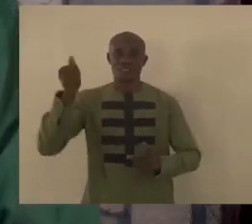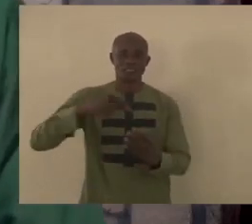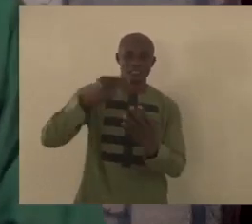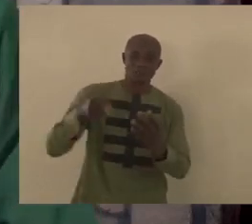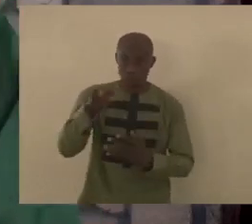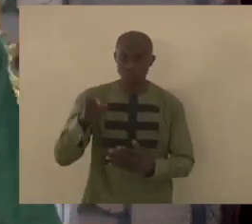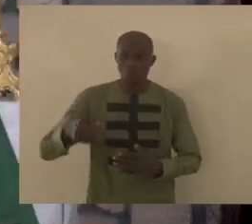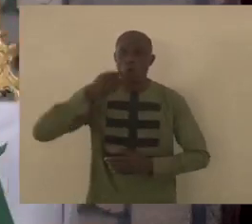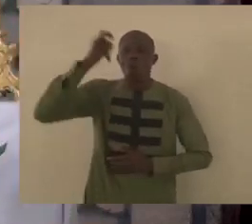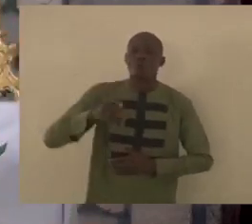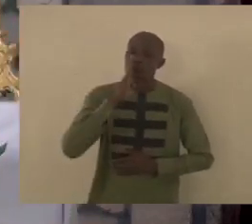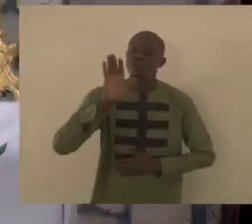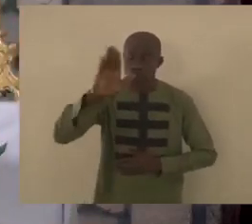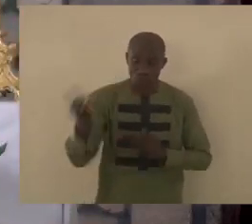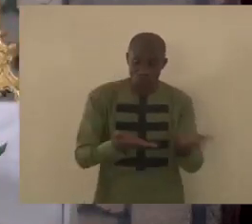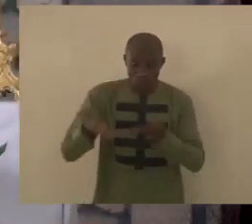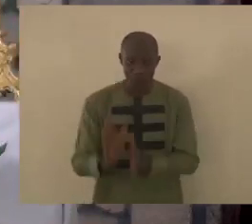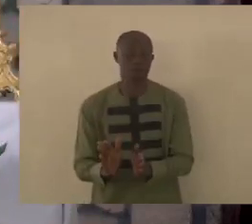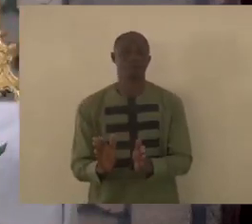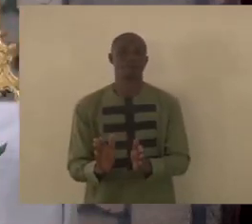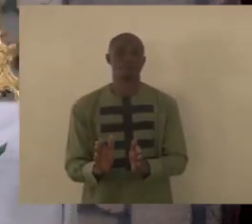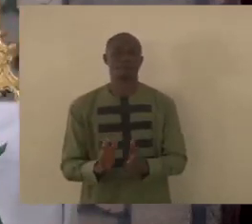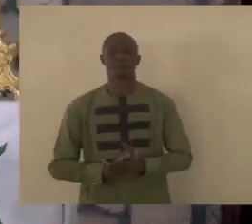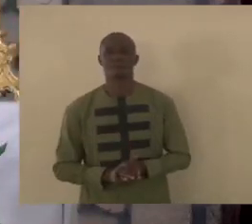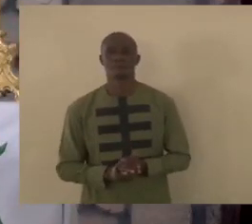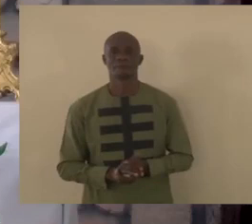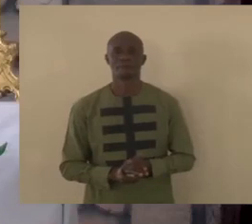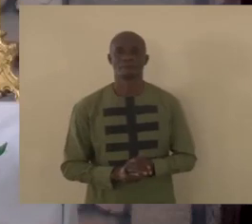The greatest among you must be your servant.